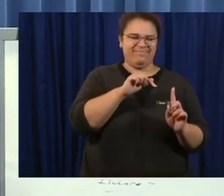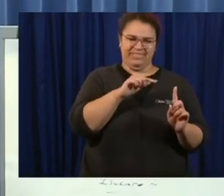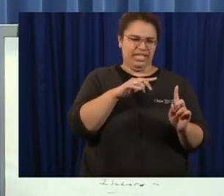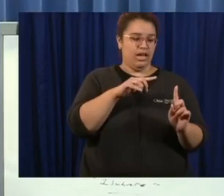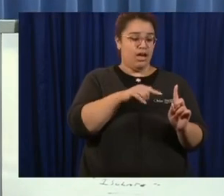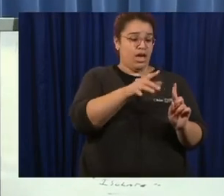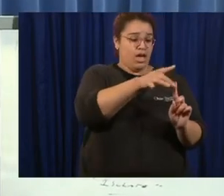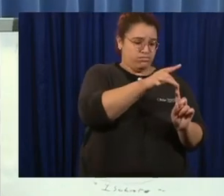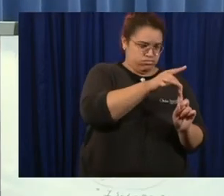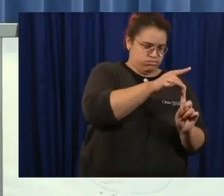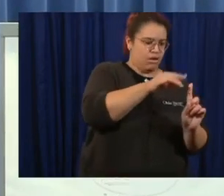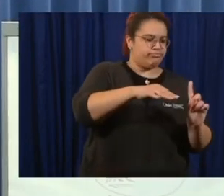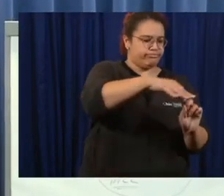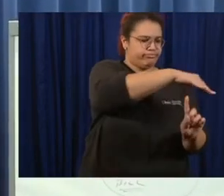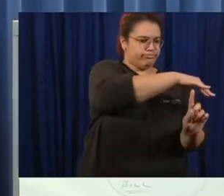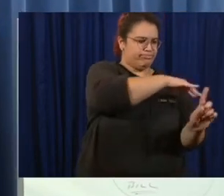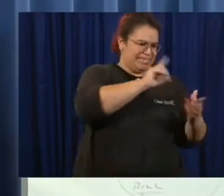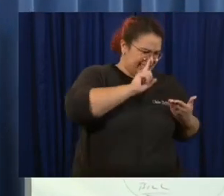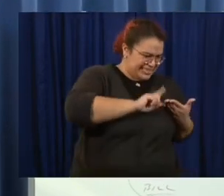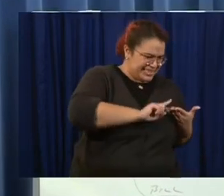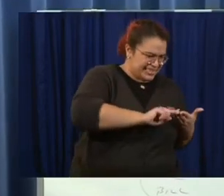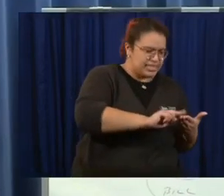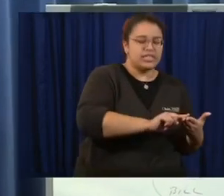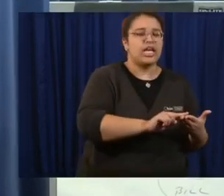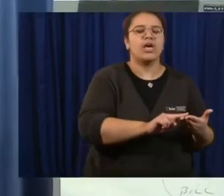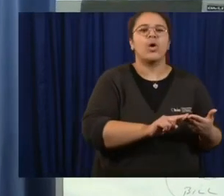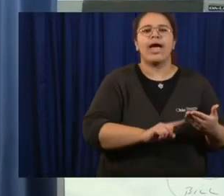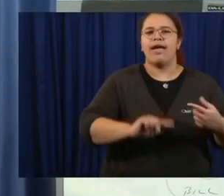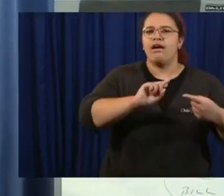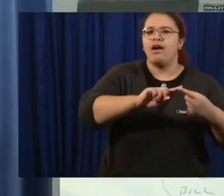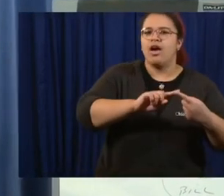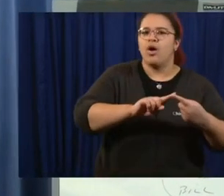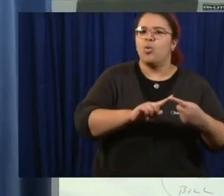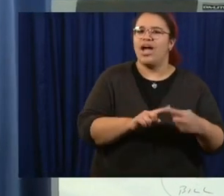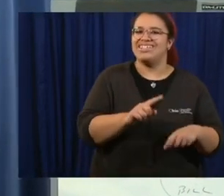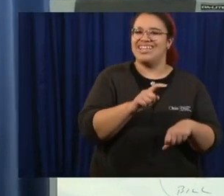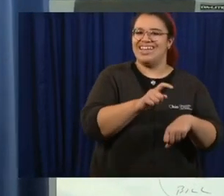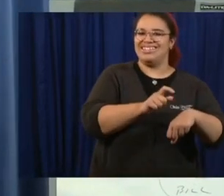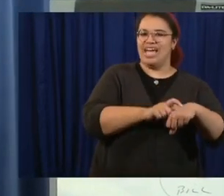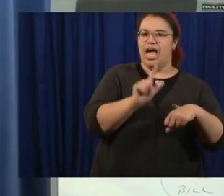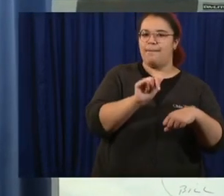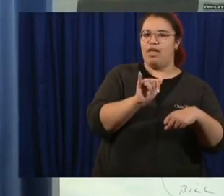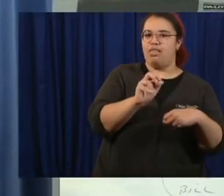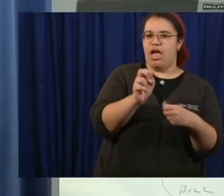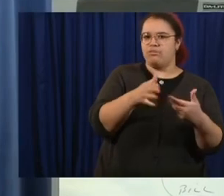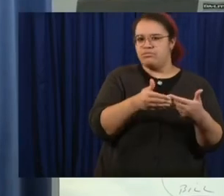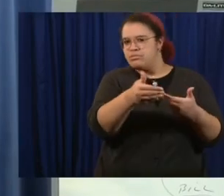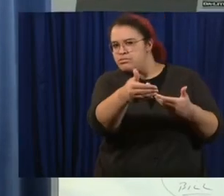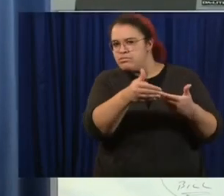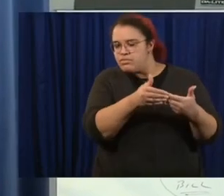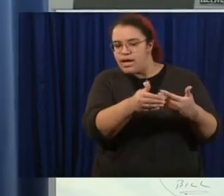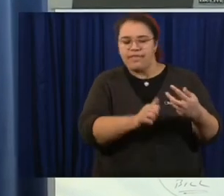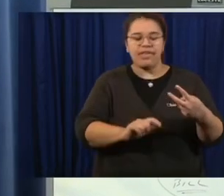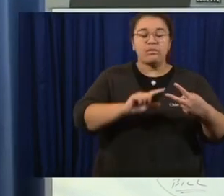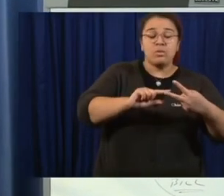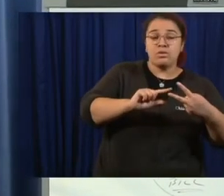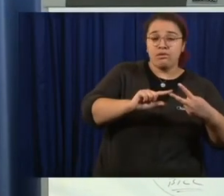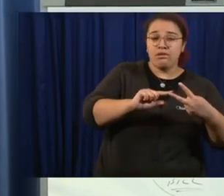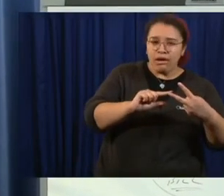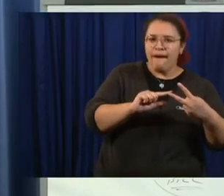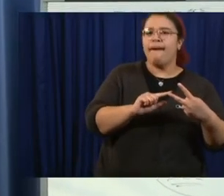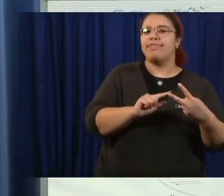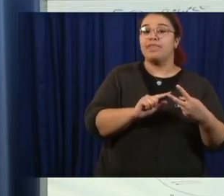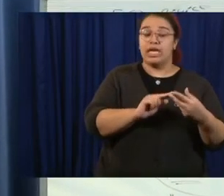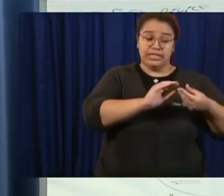doing. First of all, what's the timeline on it? And second, is there a way when you get some of this data to extrapolate